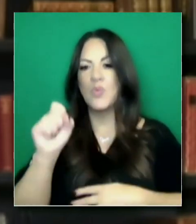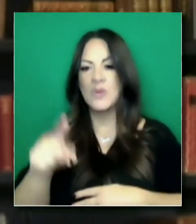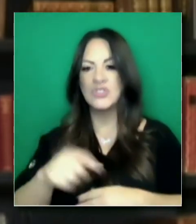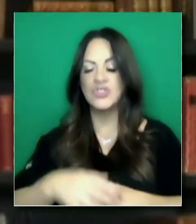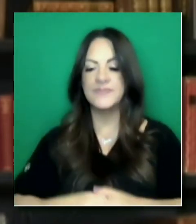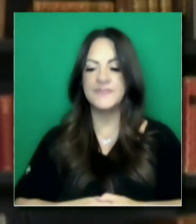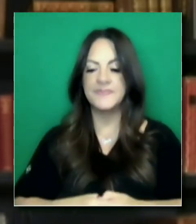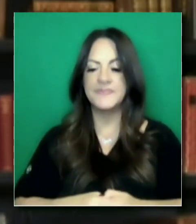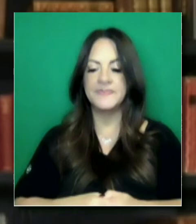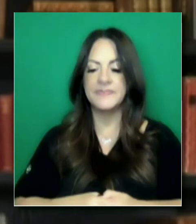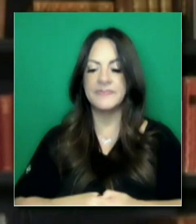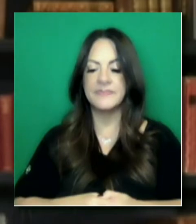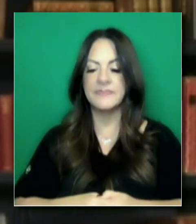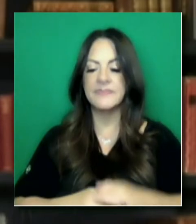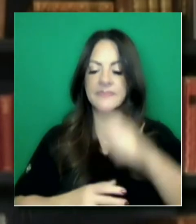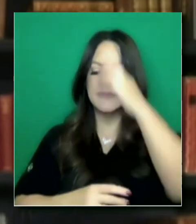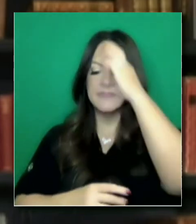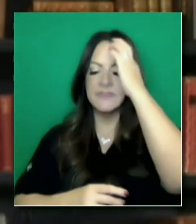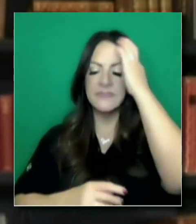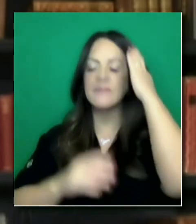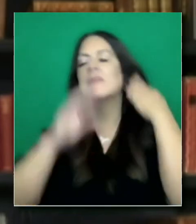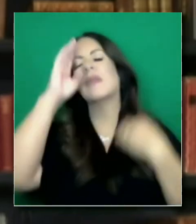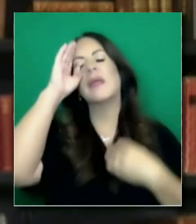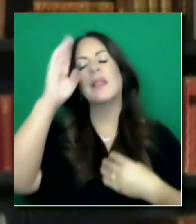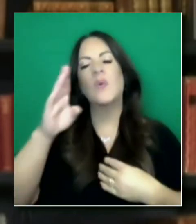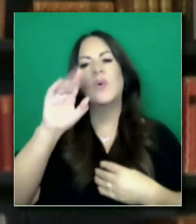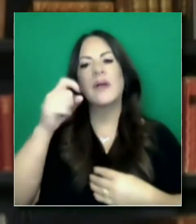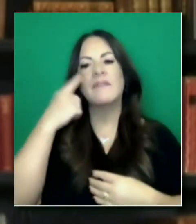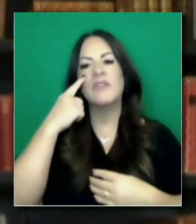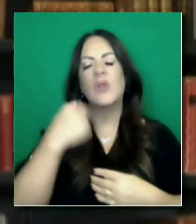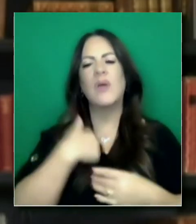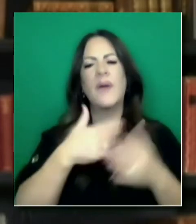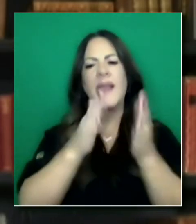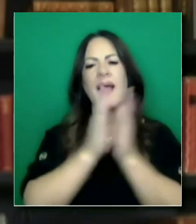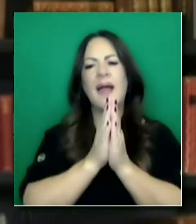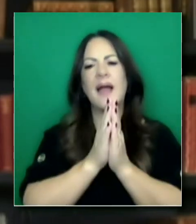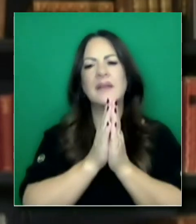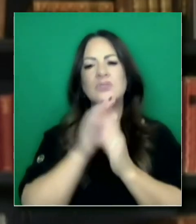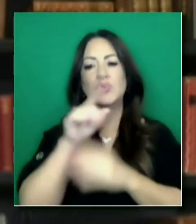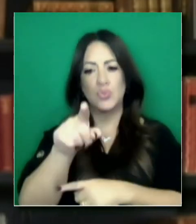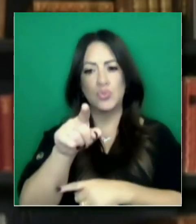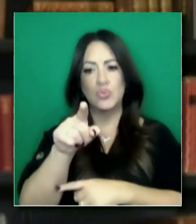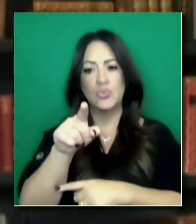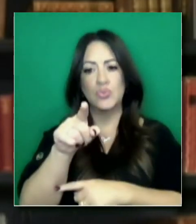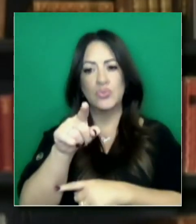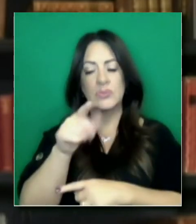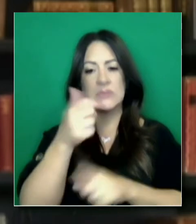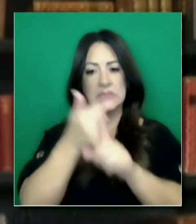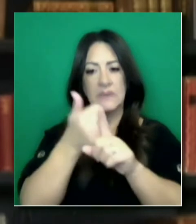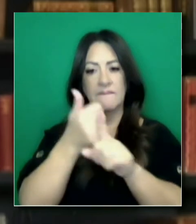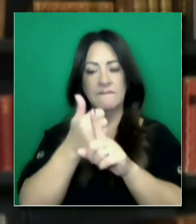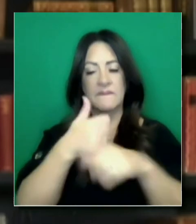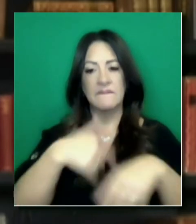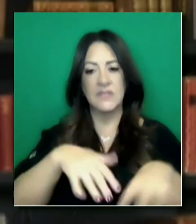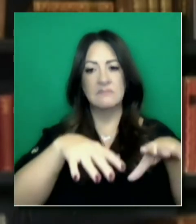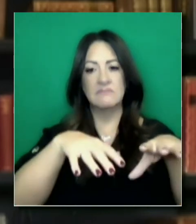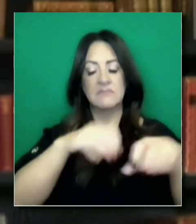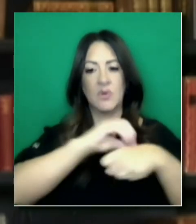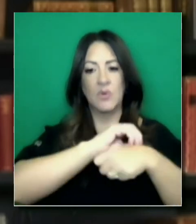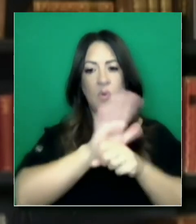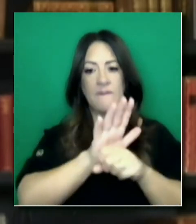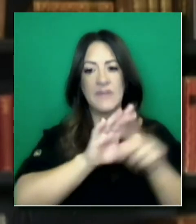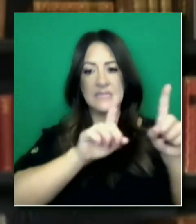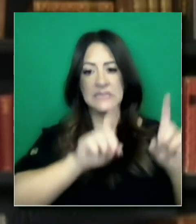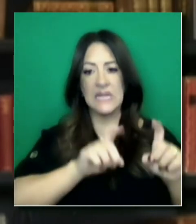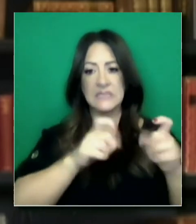Good afternoon, Governor. Wanted to first check on your status. Have you been tested since your possible exposure? And as far as